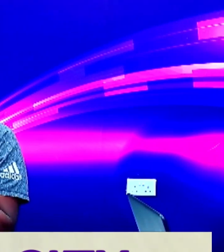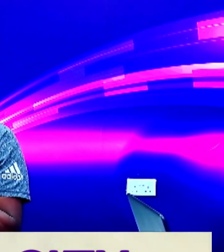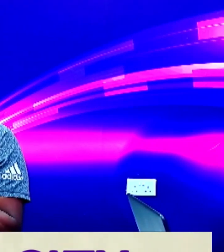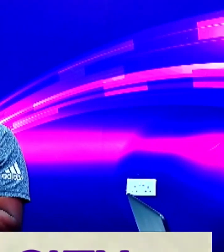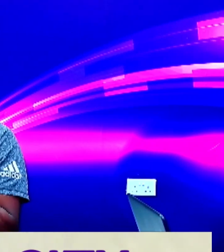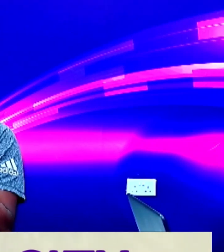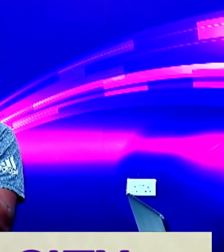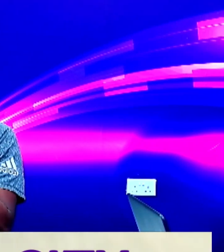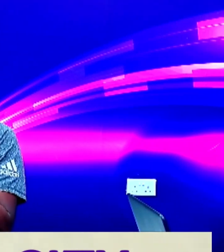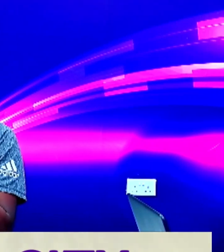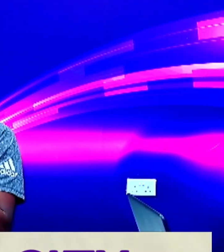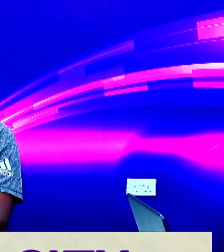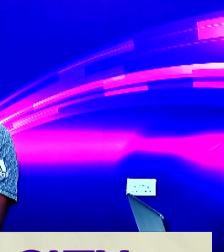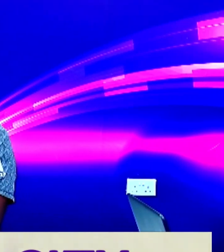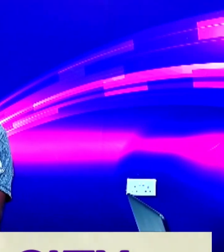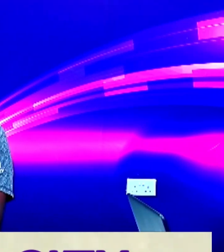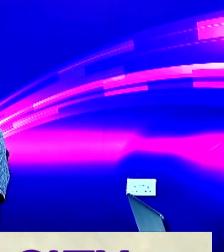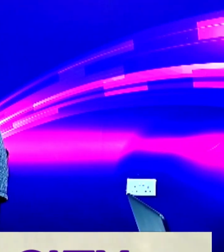but